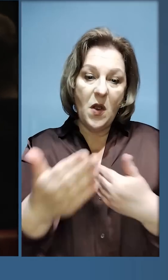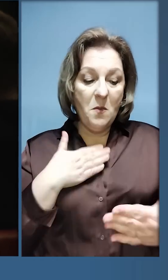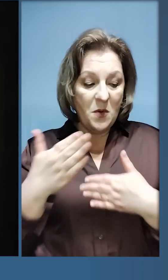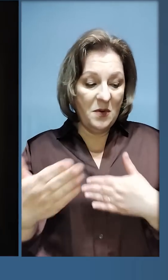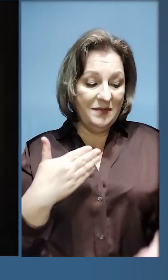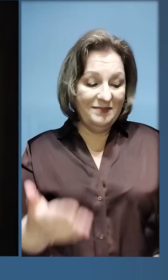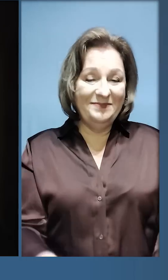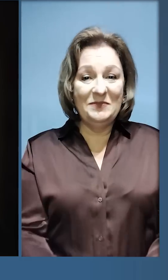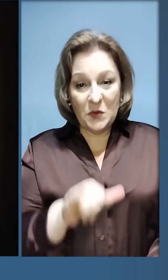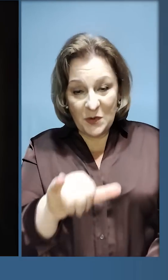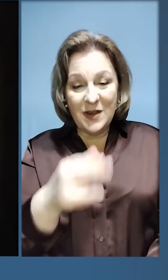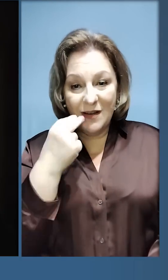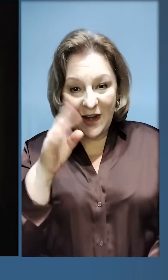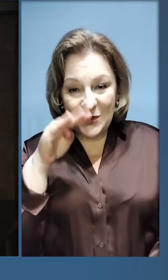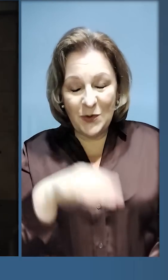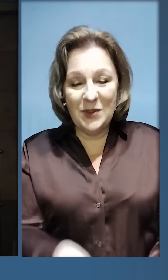mind. Yeah. Yours better.